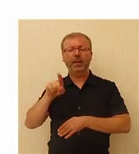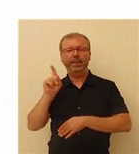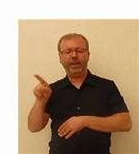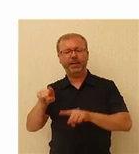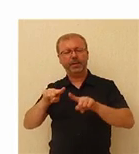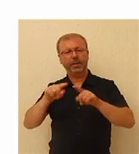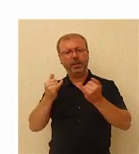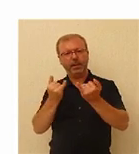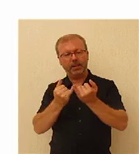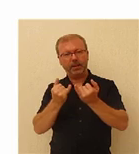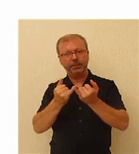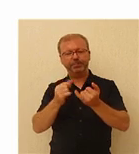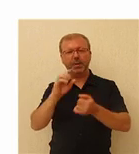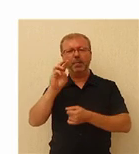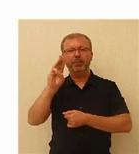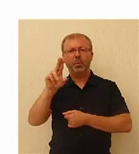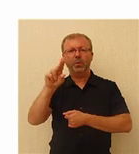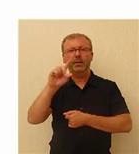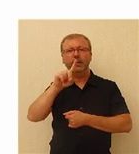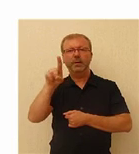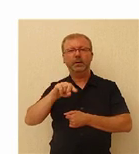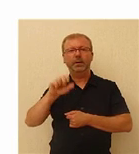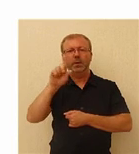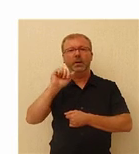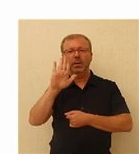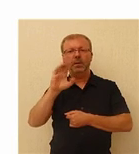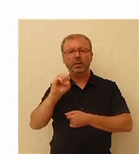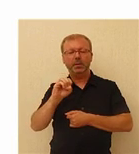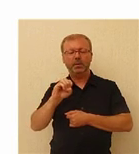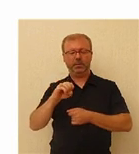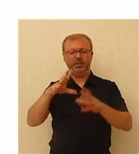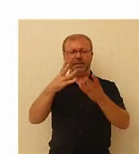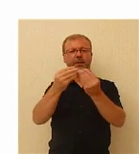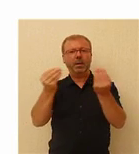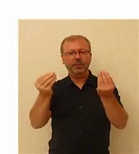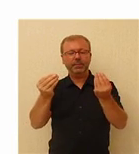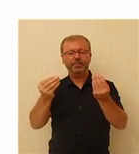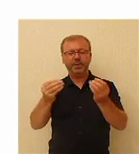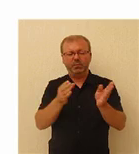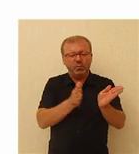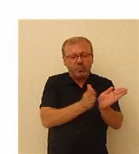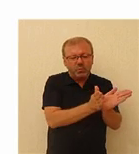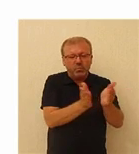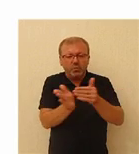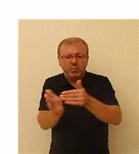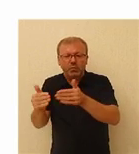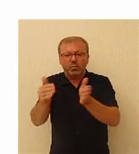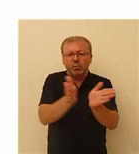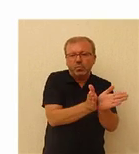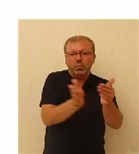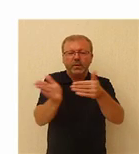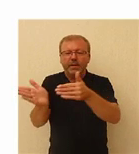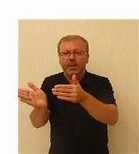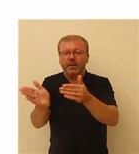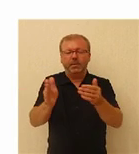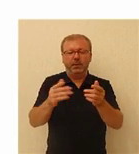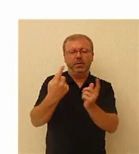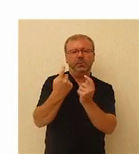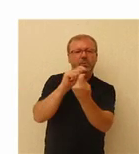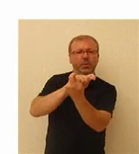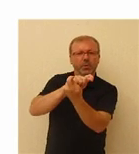is like a puzzle to be solved. It has twists, turns, and dead